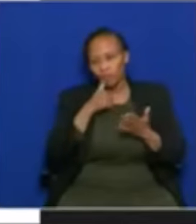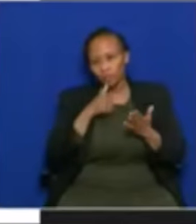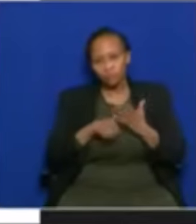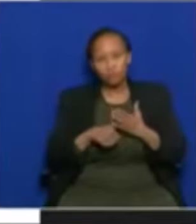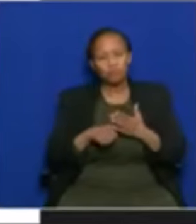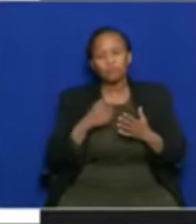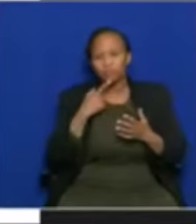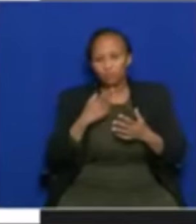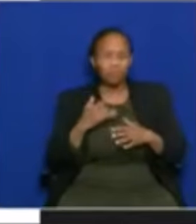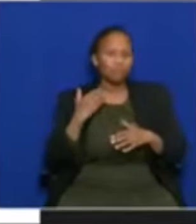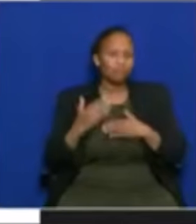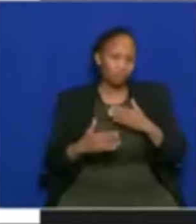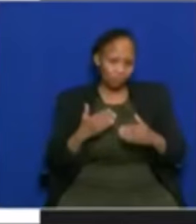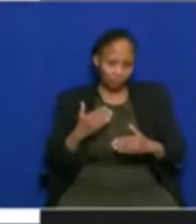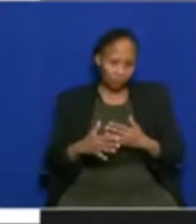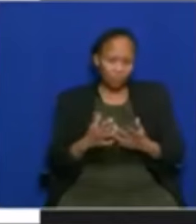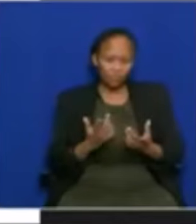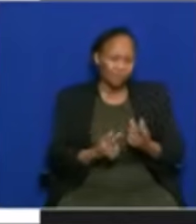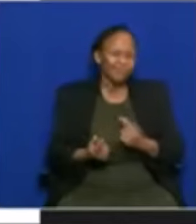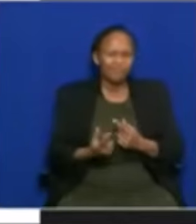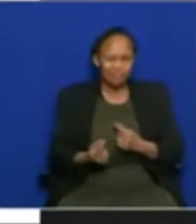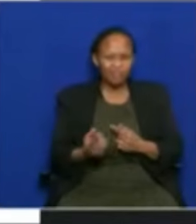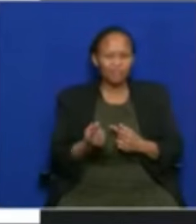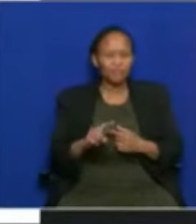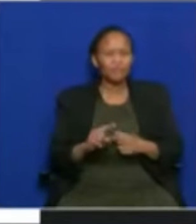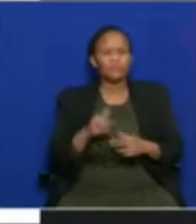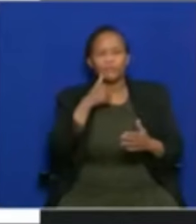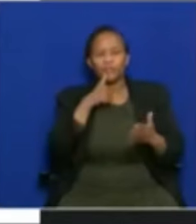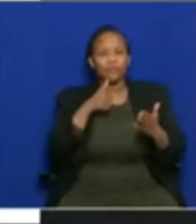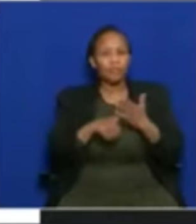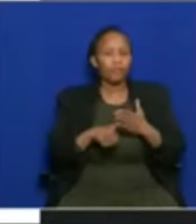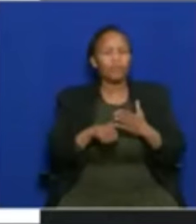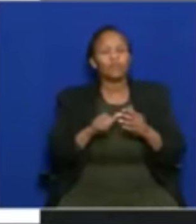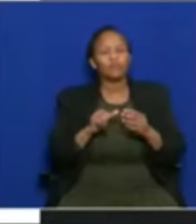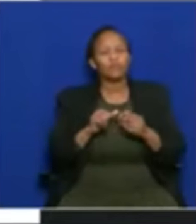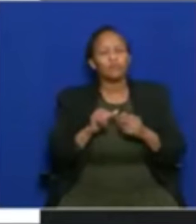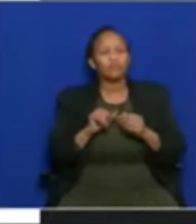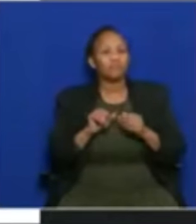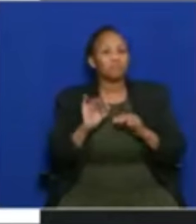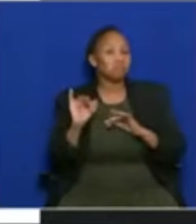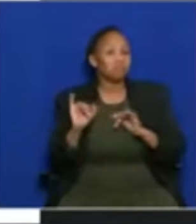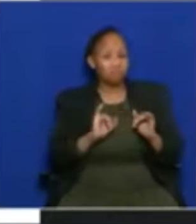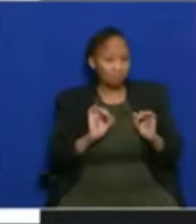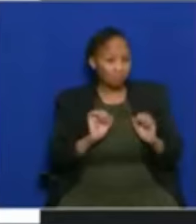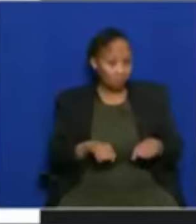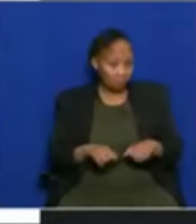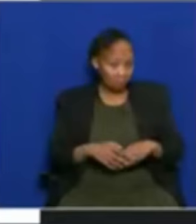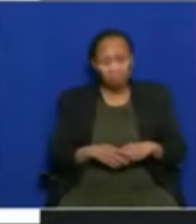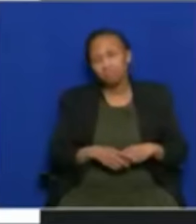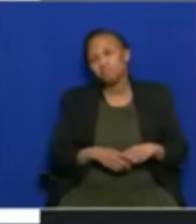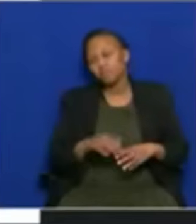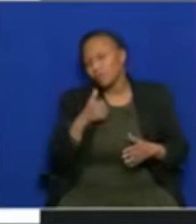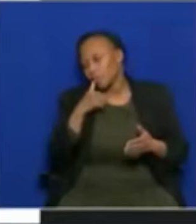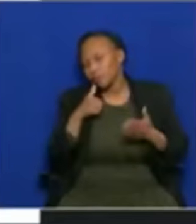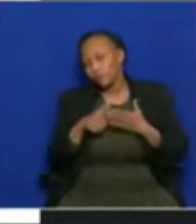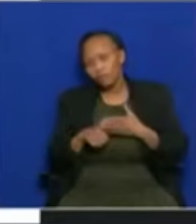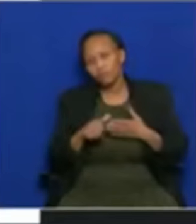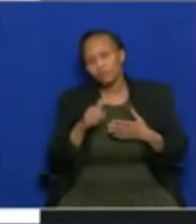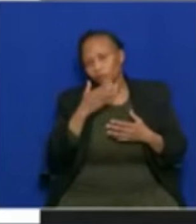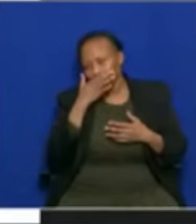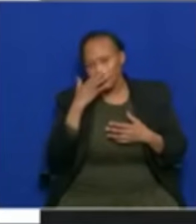prescribed by the letter of invitation. Yes, the letter of invitation. None of these two letters constitute